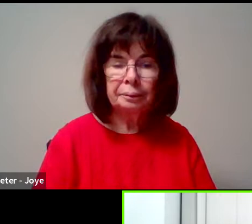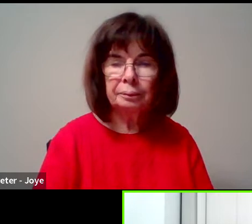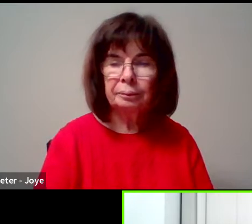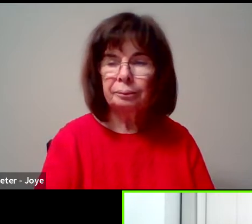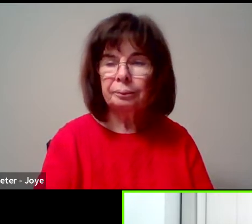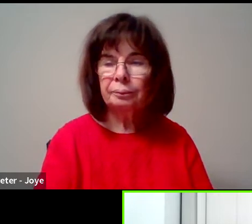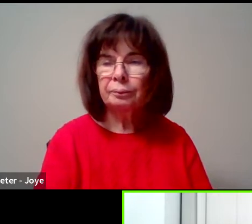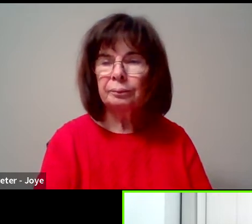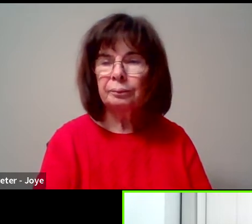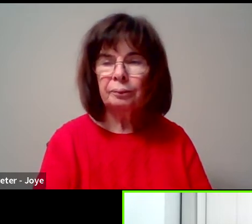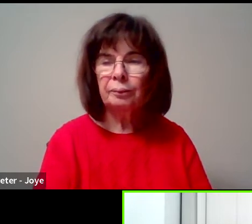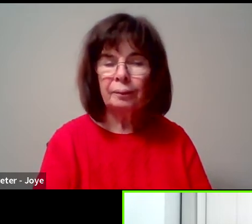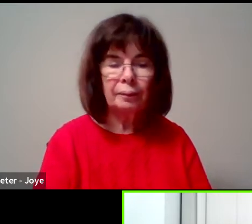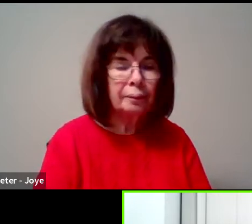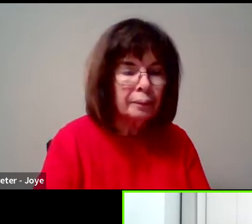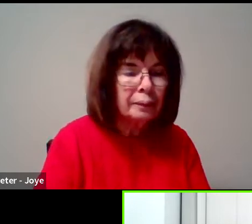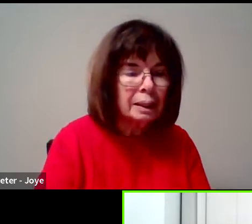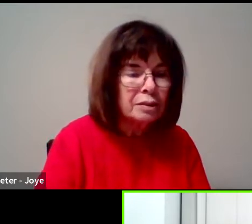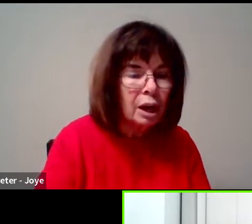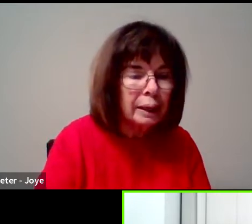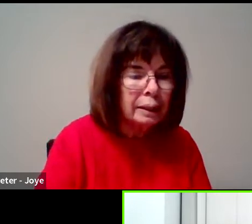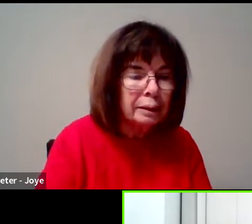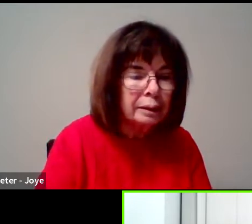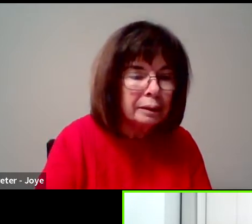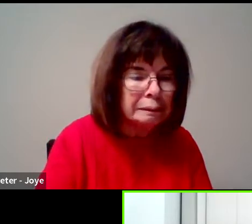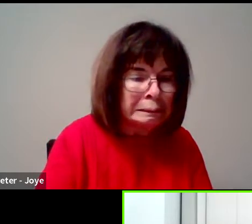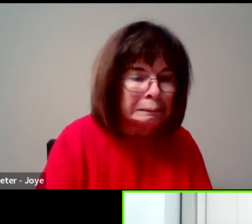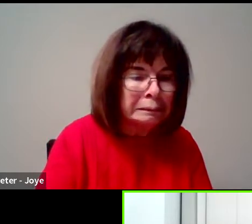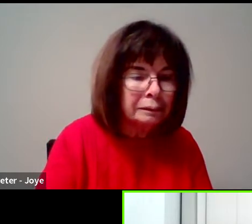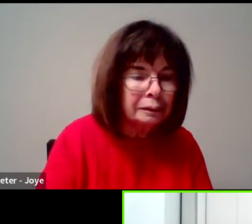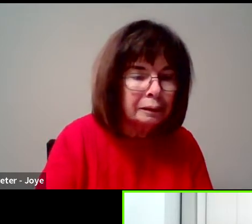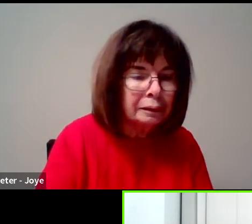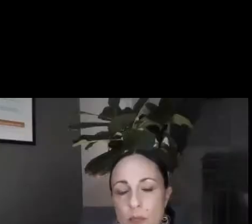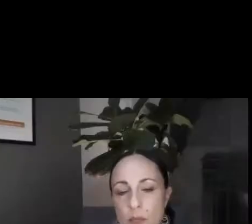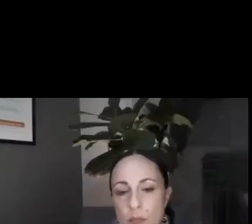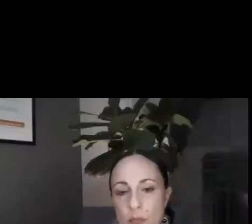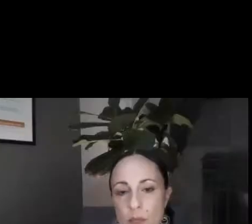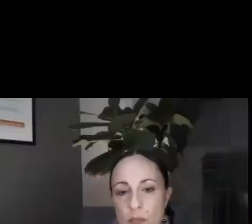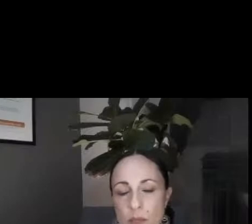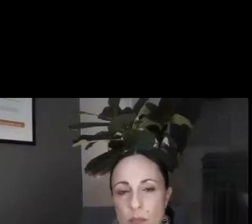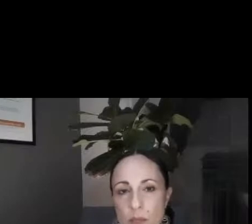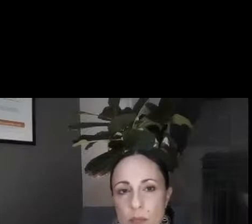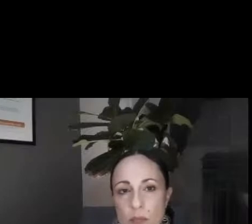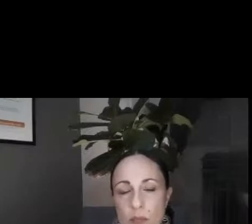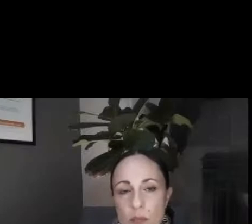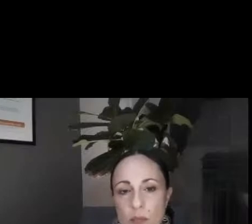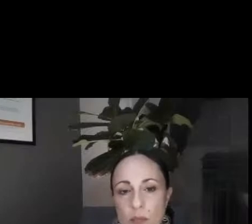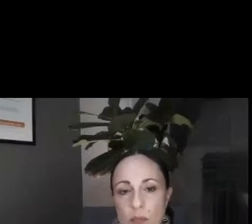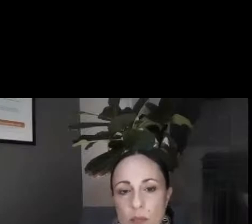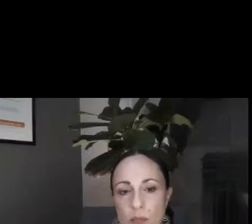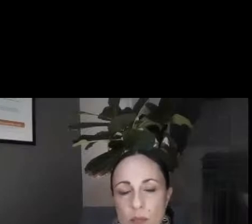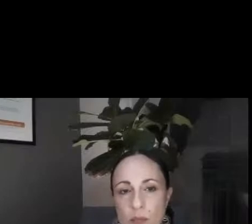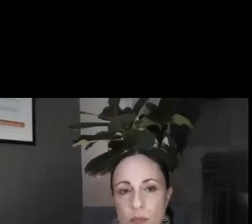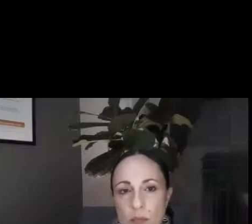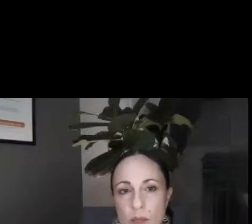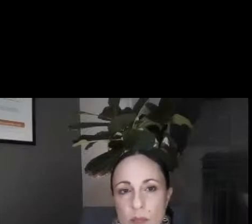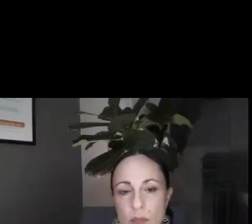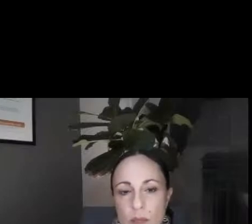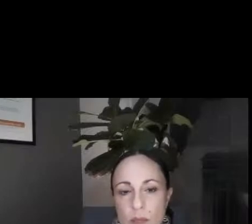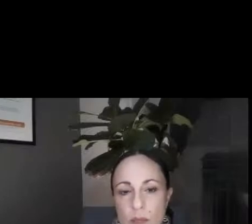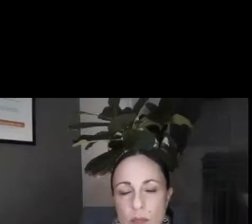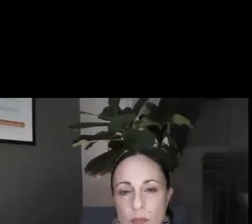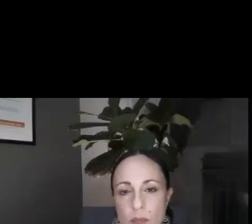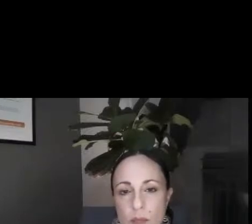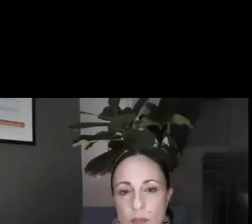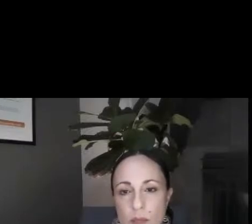intent to continue. We don't think that we're going back to the times where the public health department is not sharing any data with